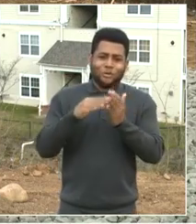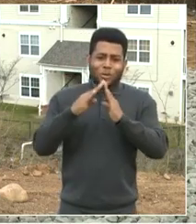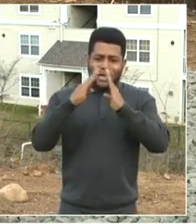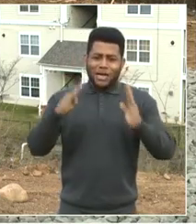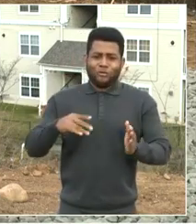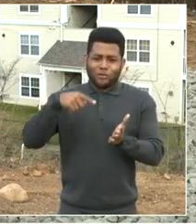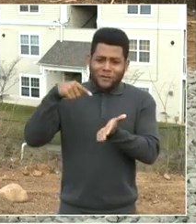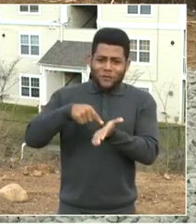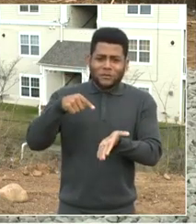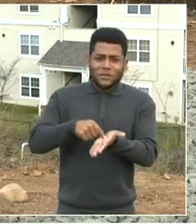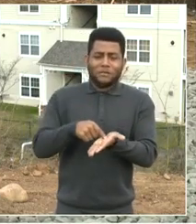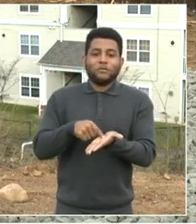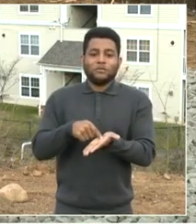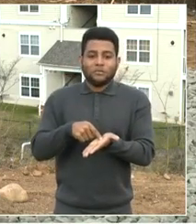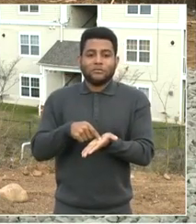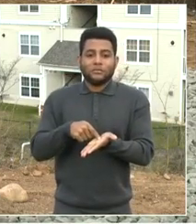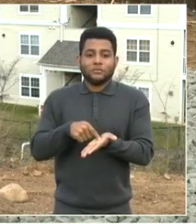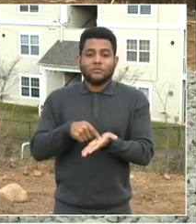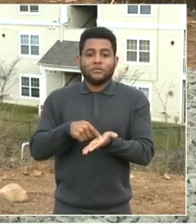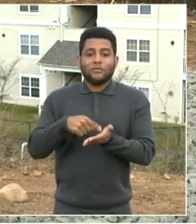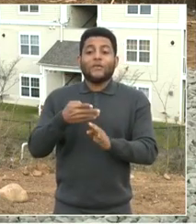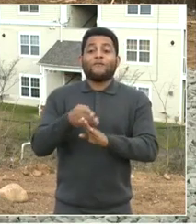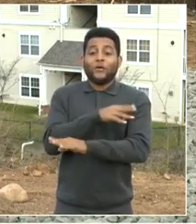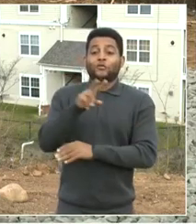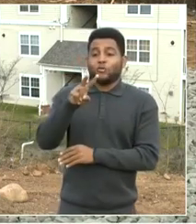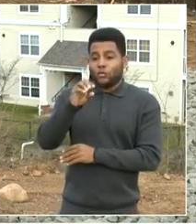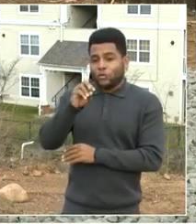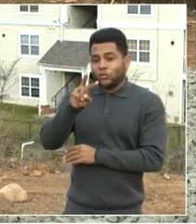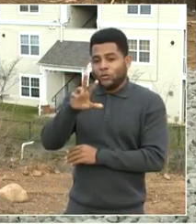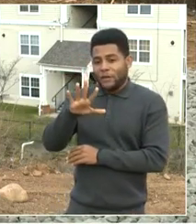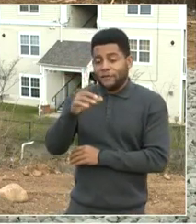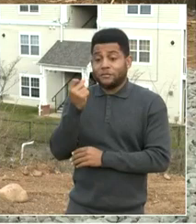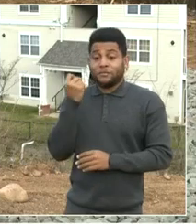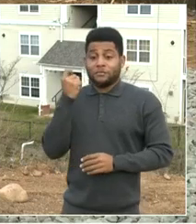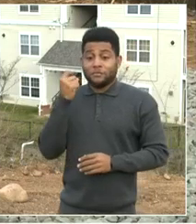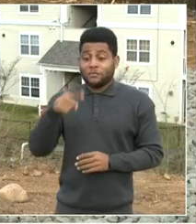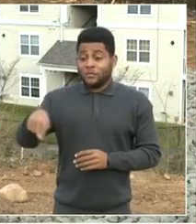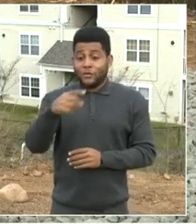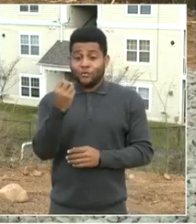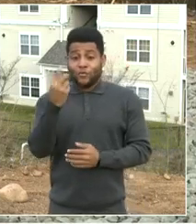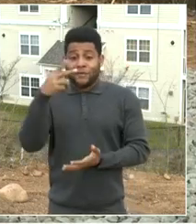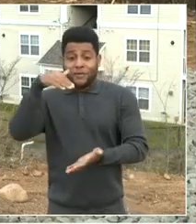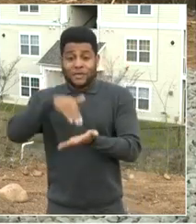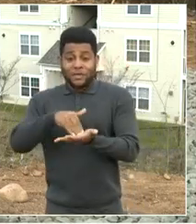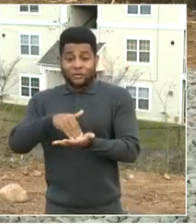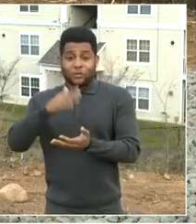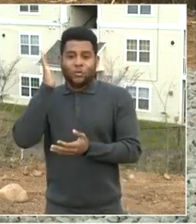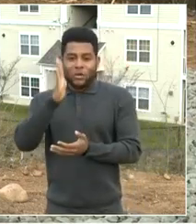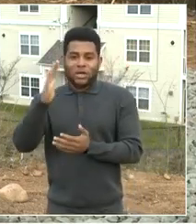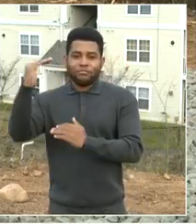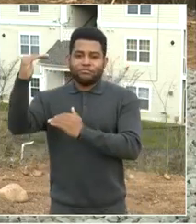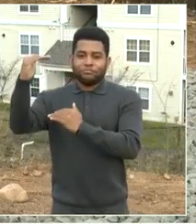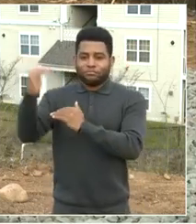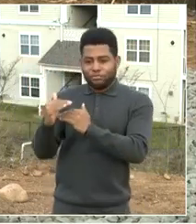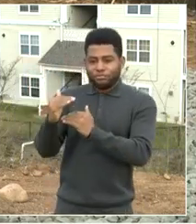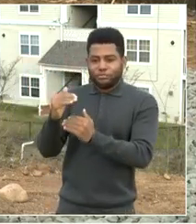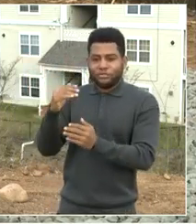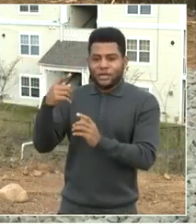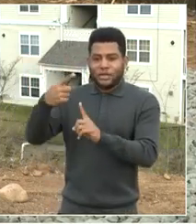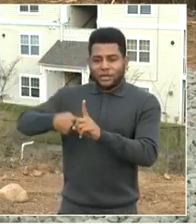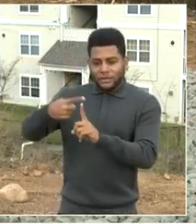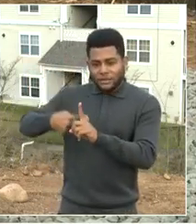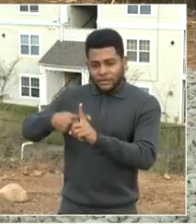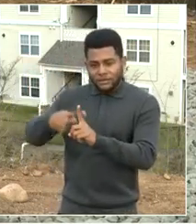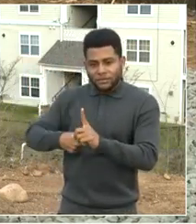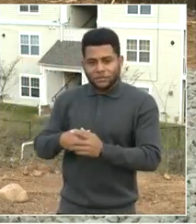12,000 designated as below market units. And as I say all the time, every affordable housing